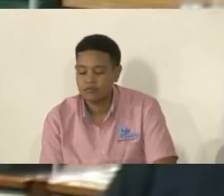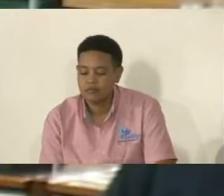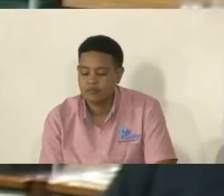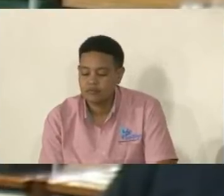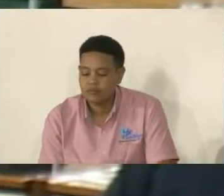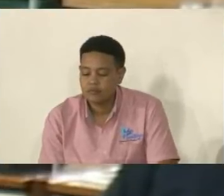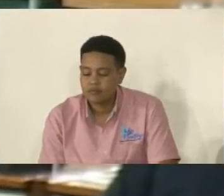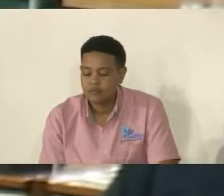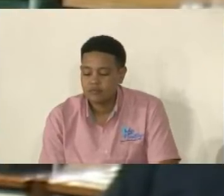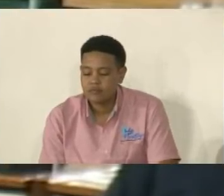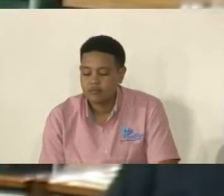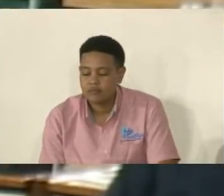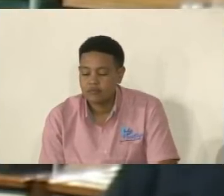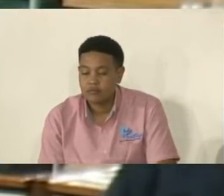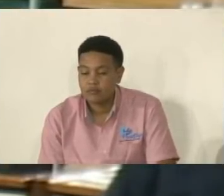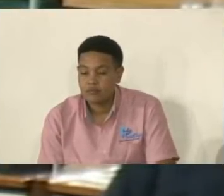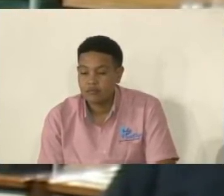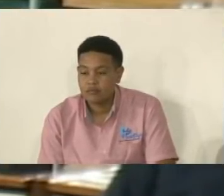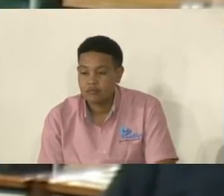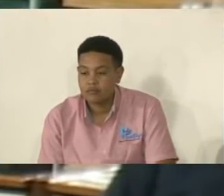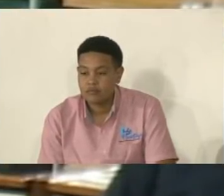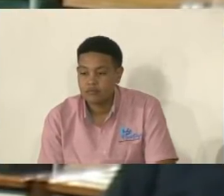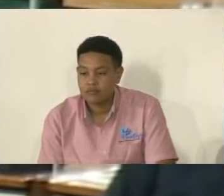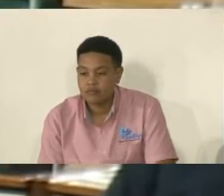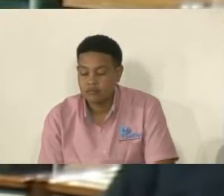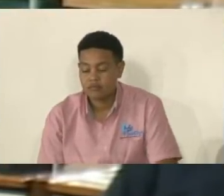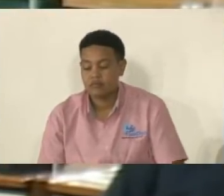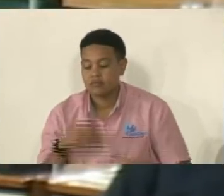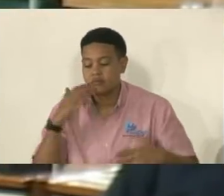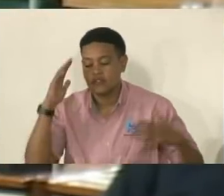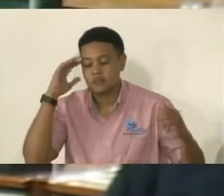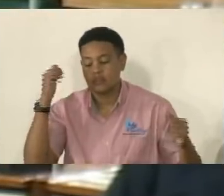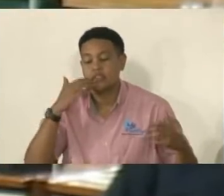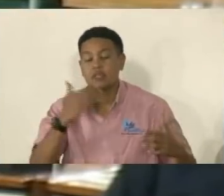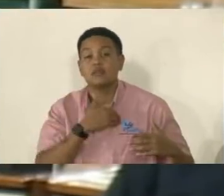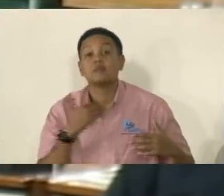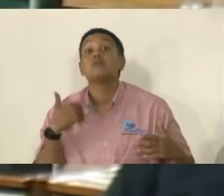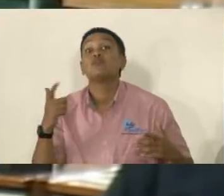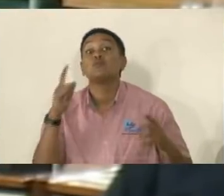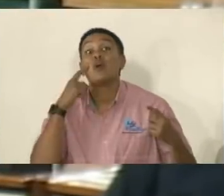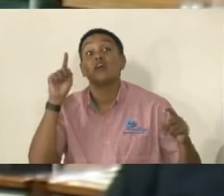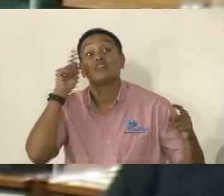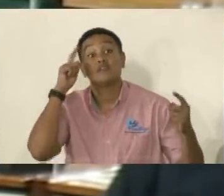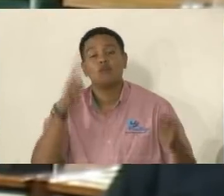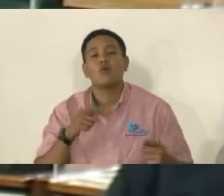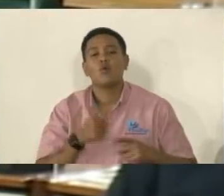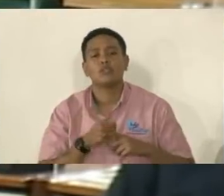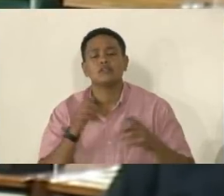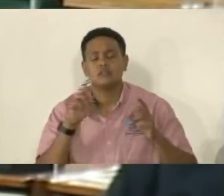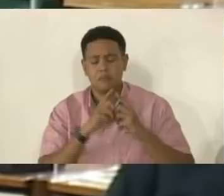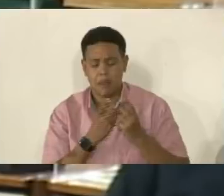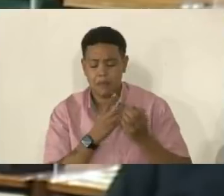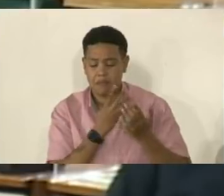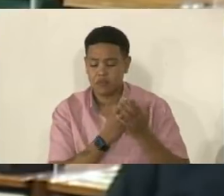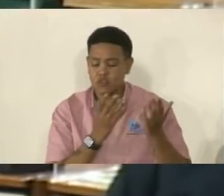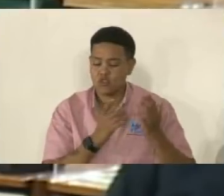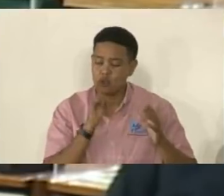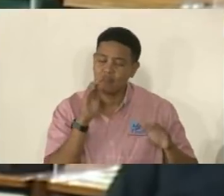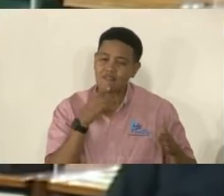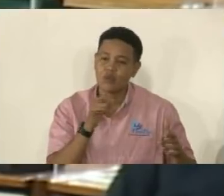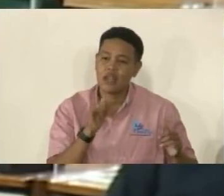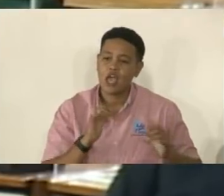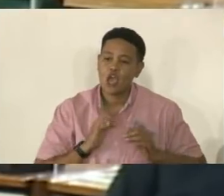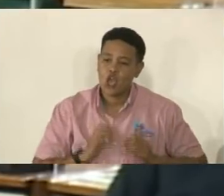Thank you, Mr. President. Thank you, colleagues. To achieve this vision, the Department of Correctional Services will treat our inmates and wards as clients. This is a